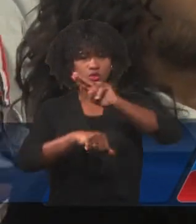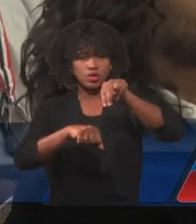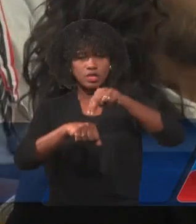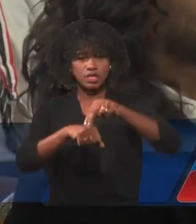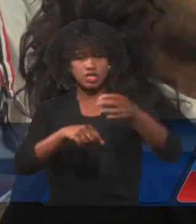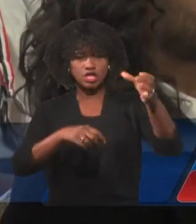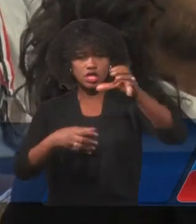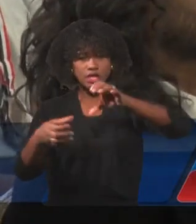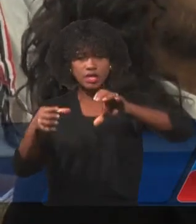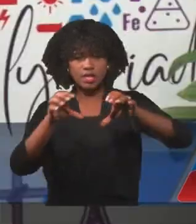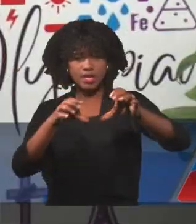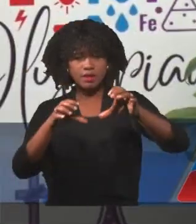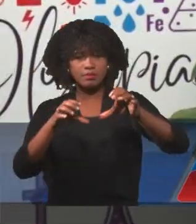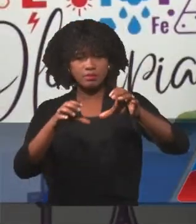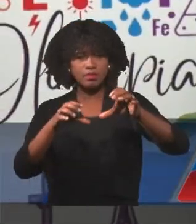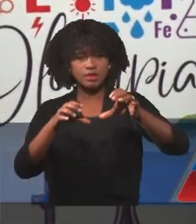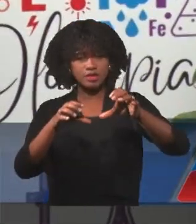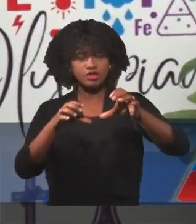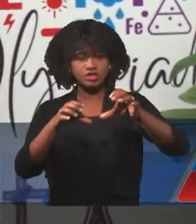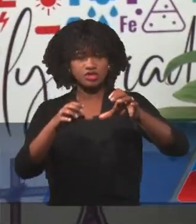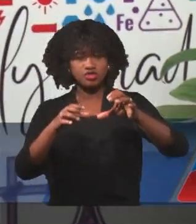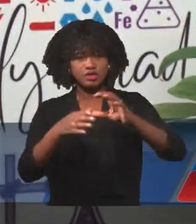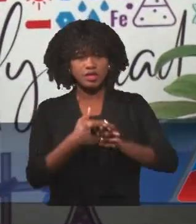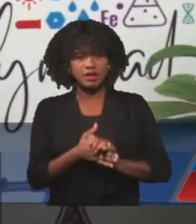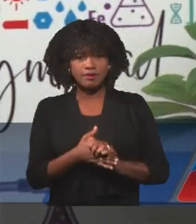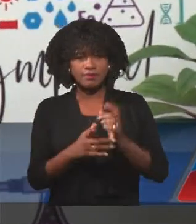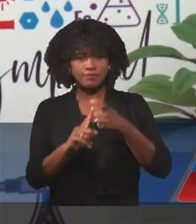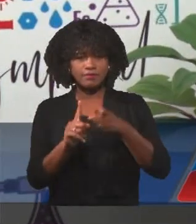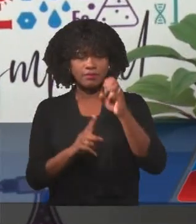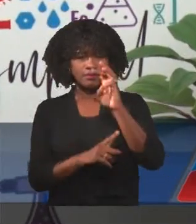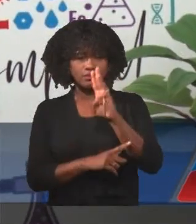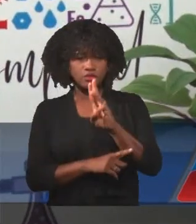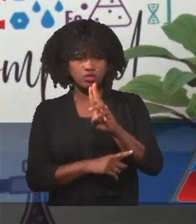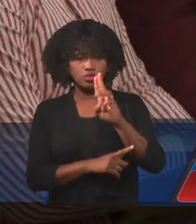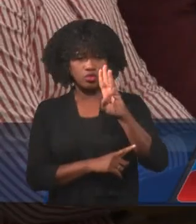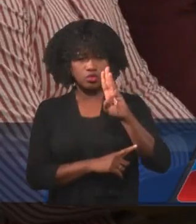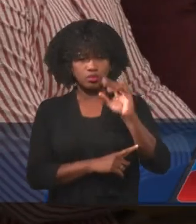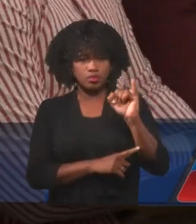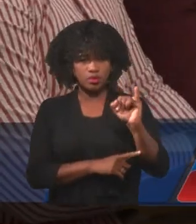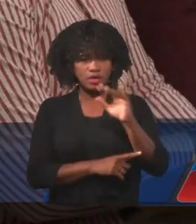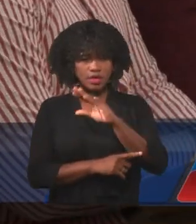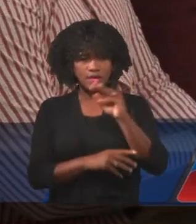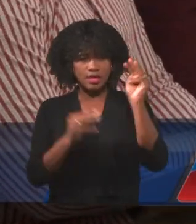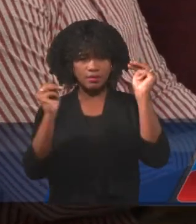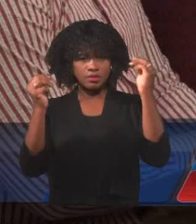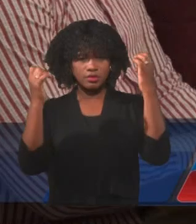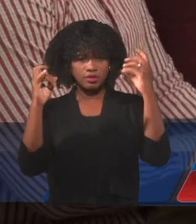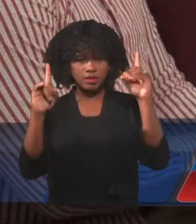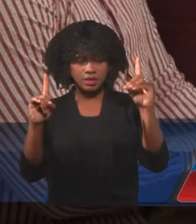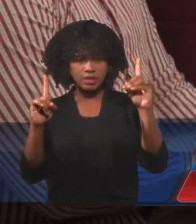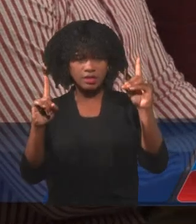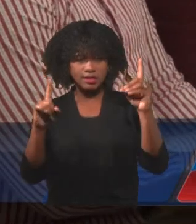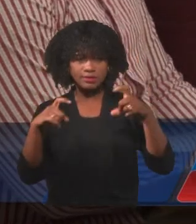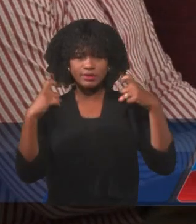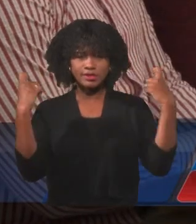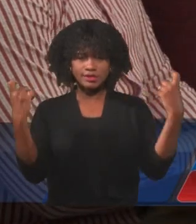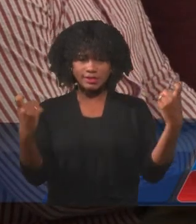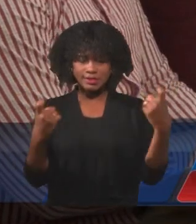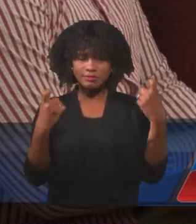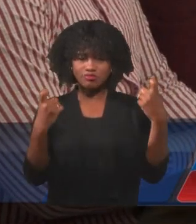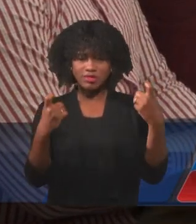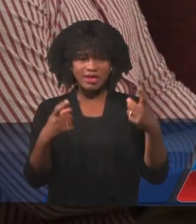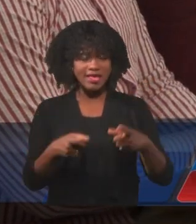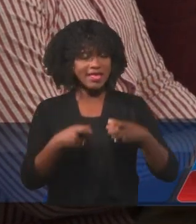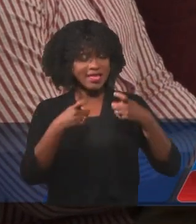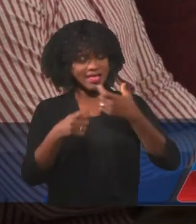Chemistry Olympiad, hosted by the UWI Faculty of Science and Technology and the Ministry of Education, were celebrated in a